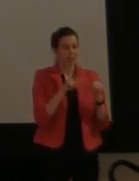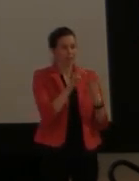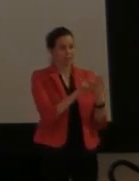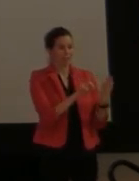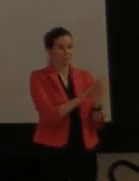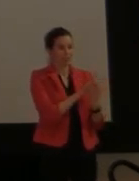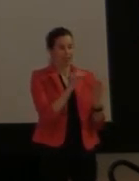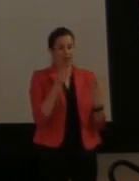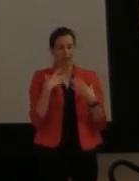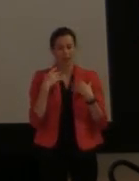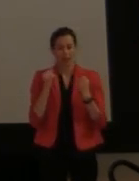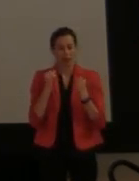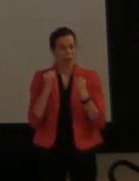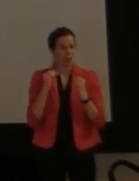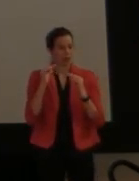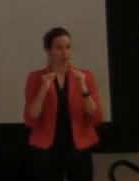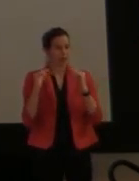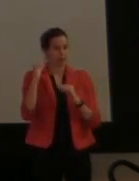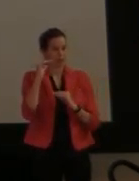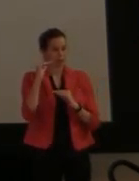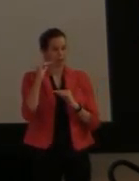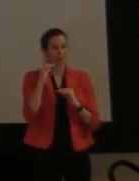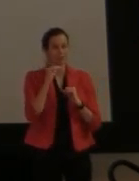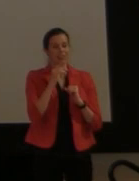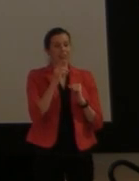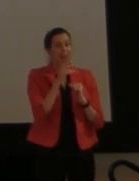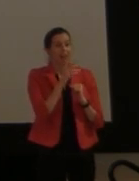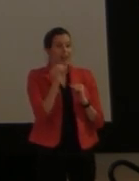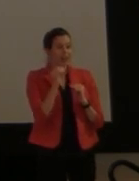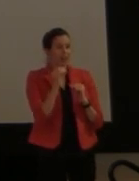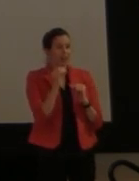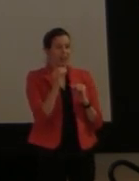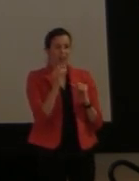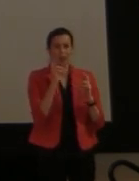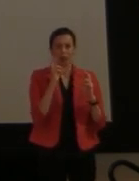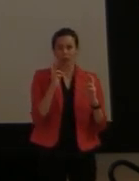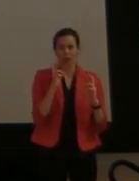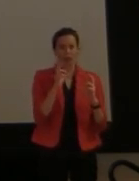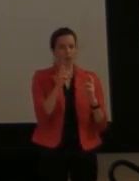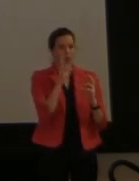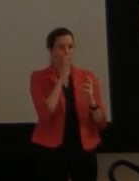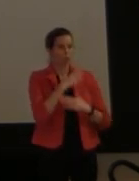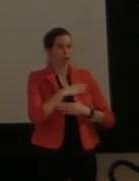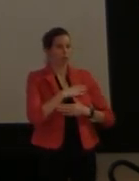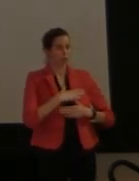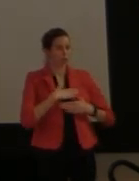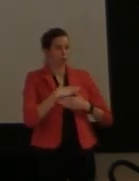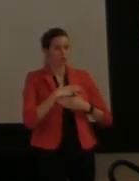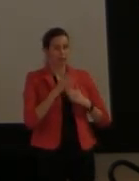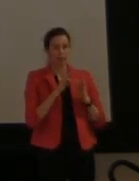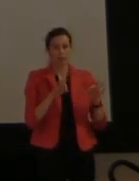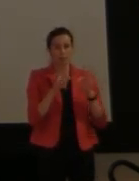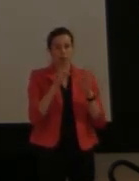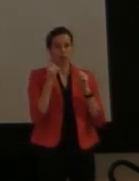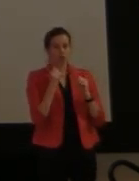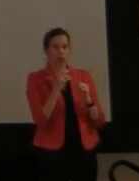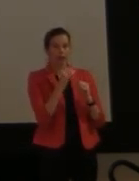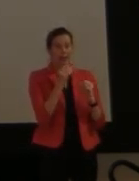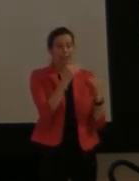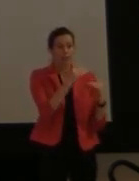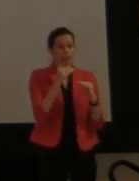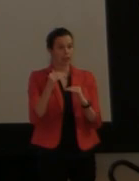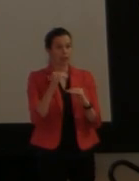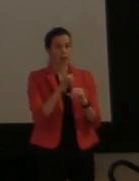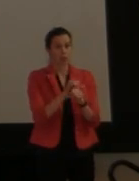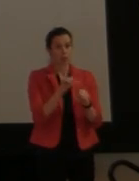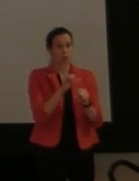health disparities, and leave with an appreciation of the important strength and limitations of the work